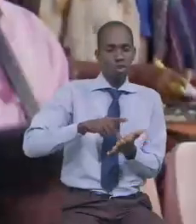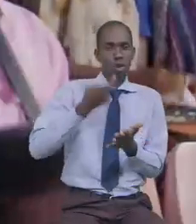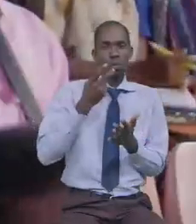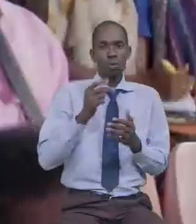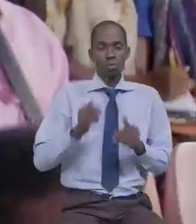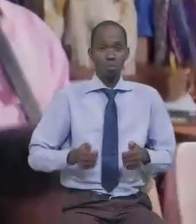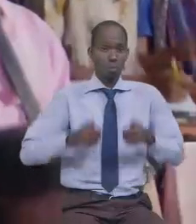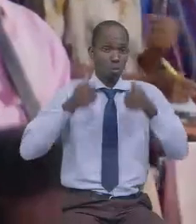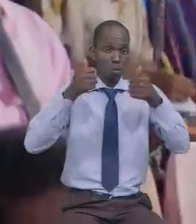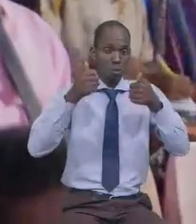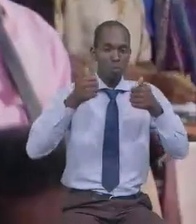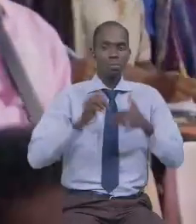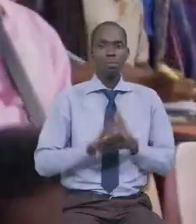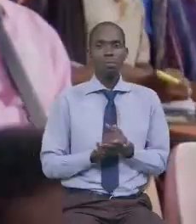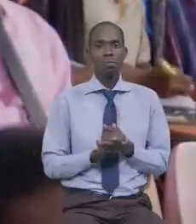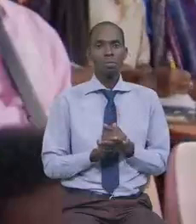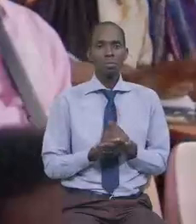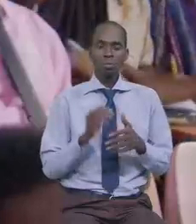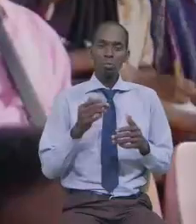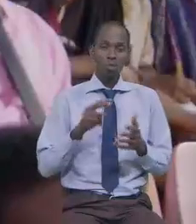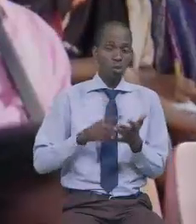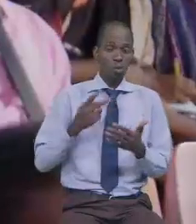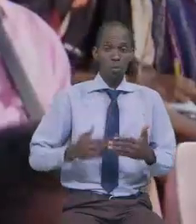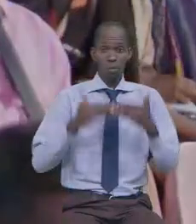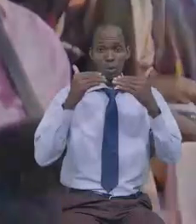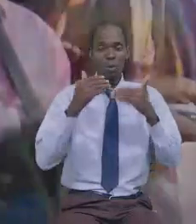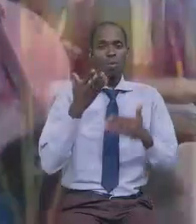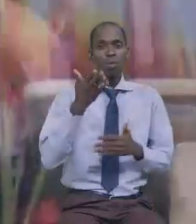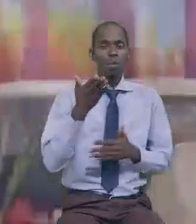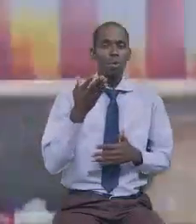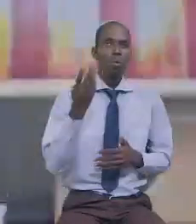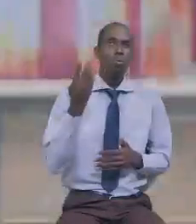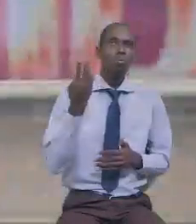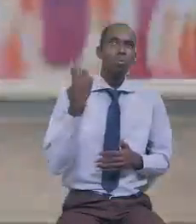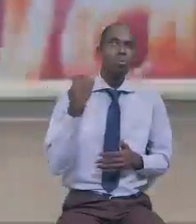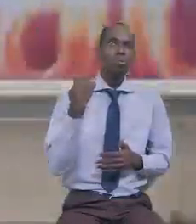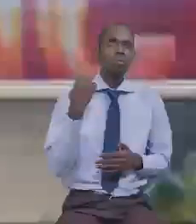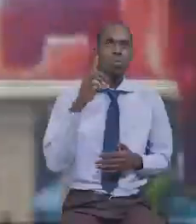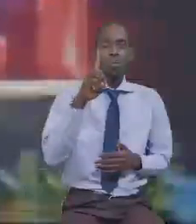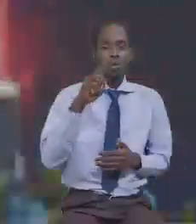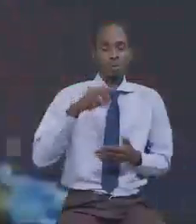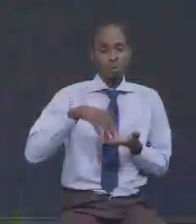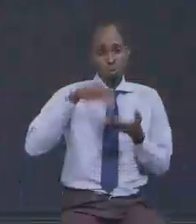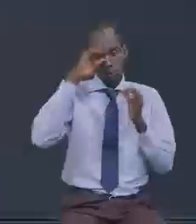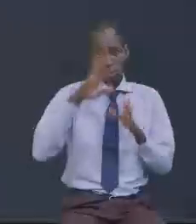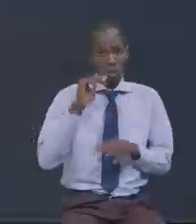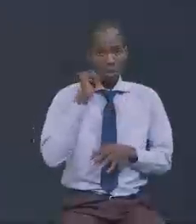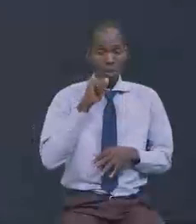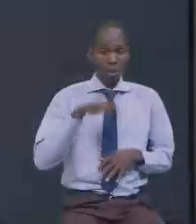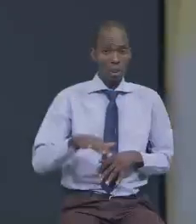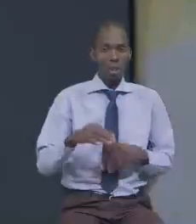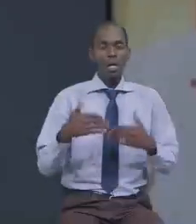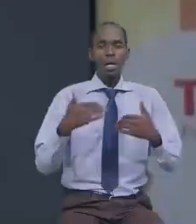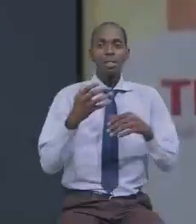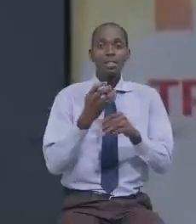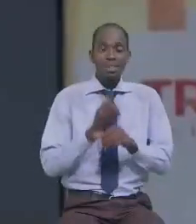one student, girl, when I was a teacher in high school, she got